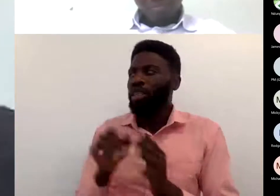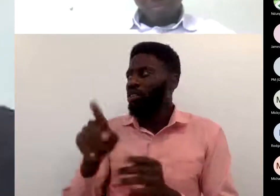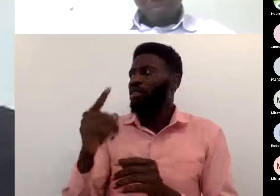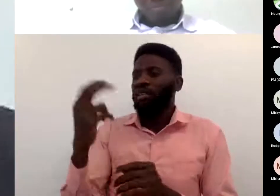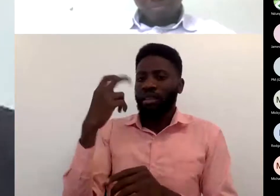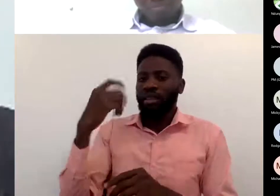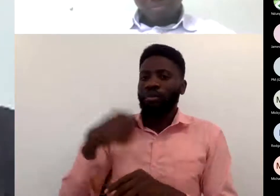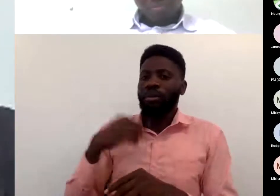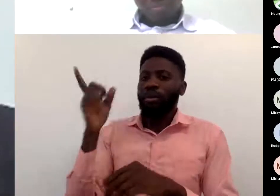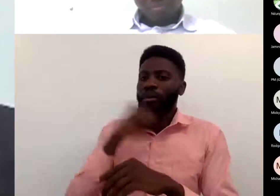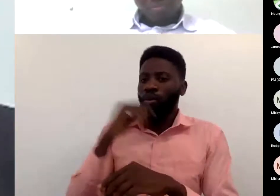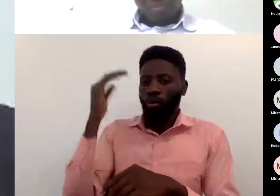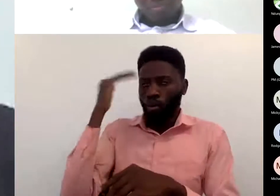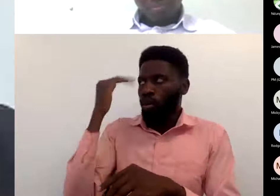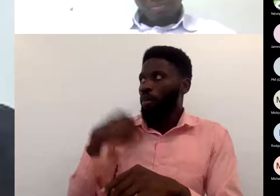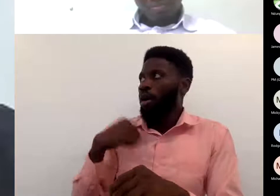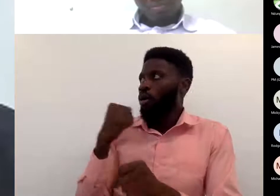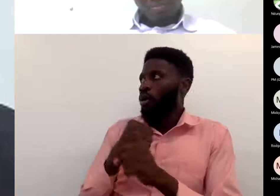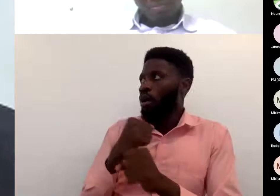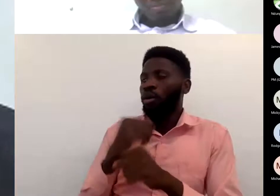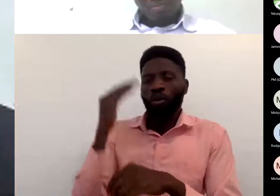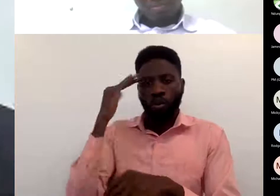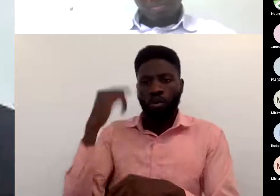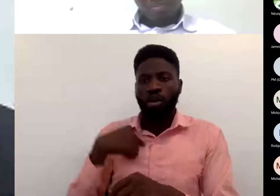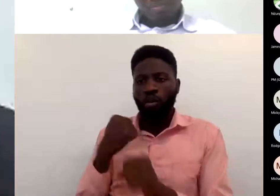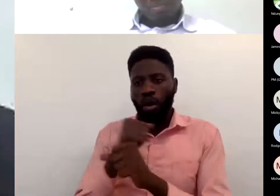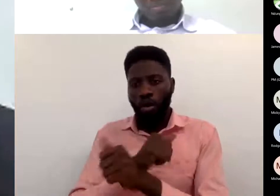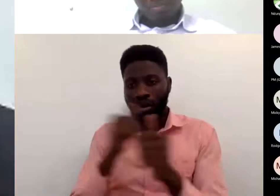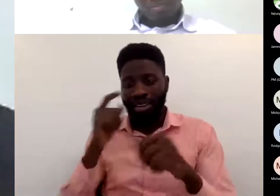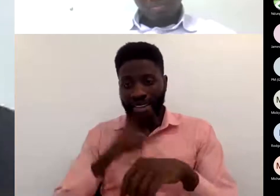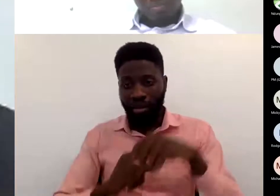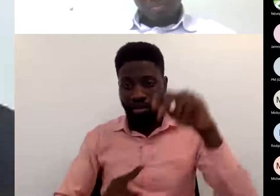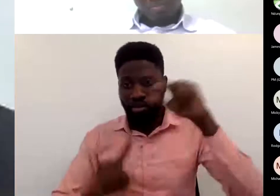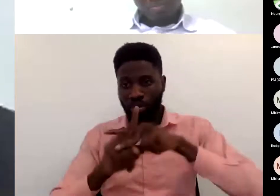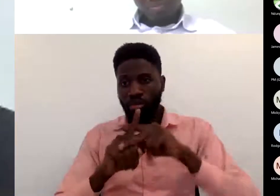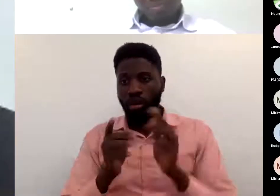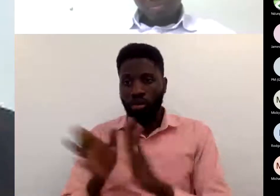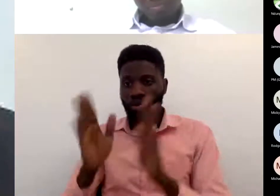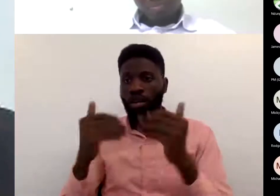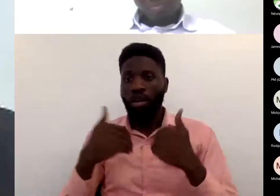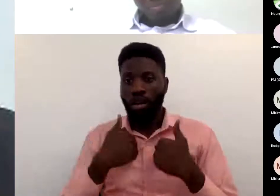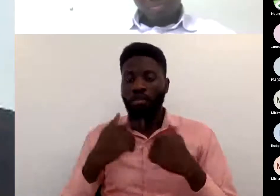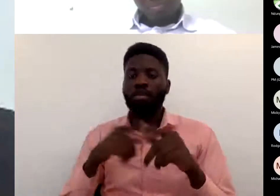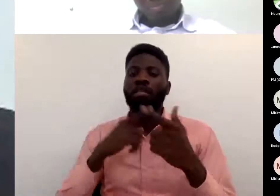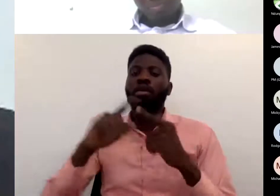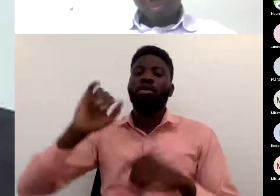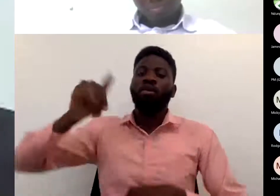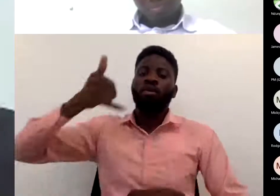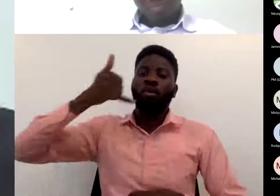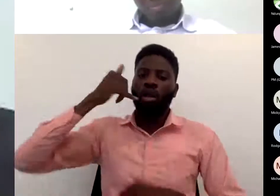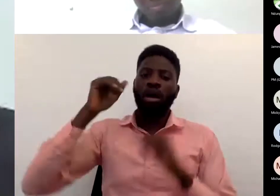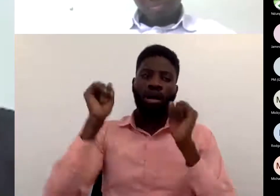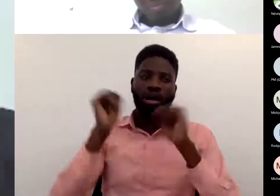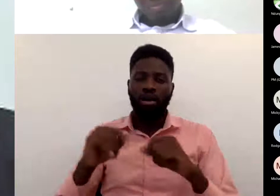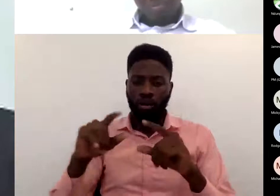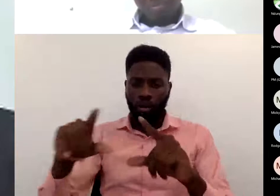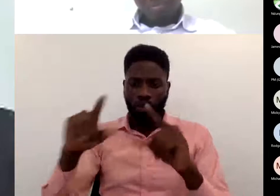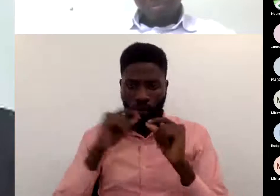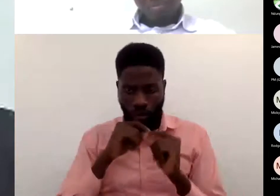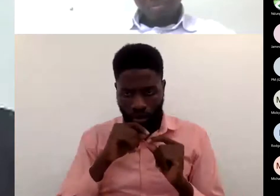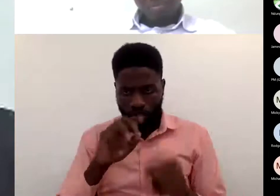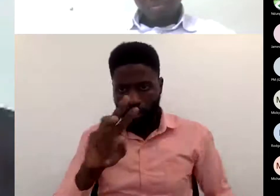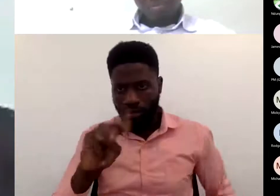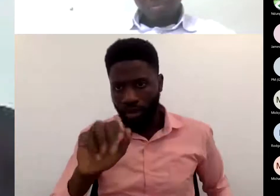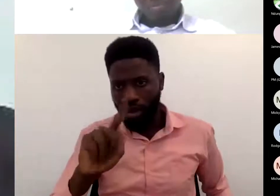they know I will deliver. So when they see that opportunity, they give me a call, right? And say, Makabelo, is this something you'd